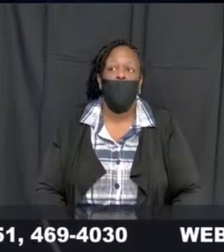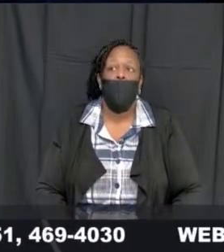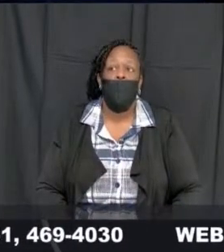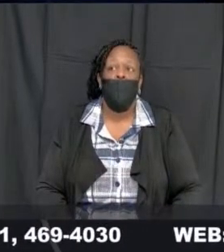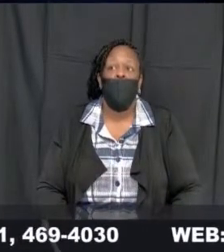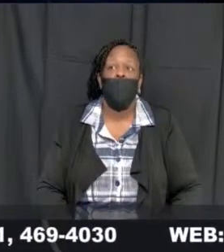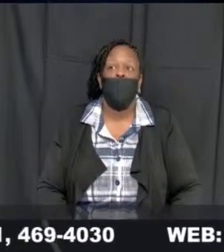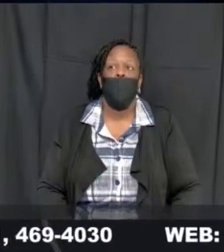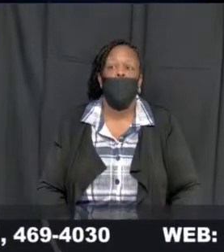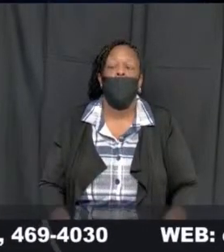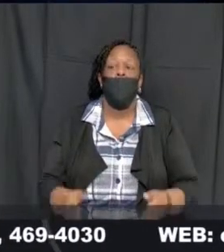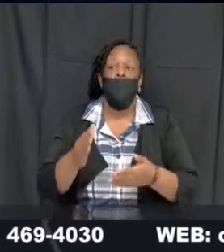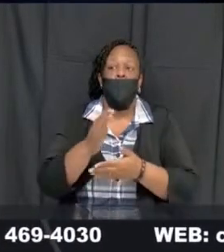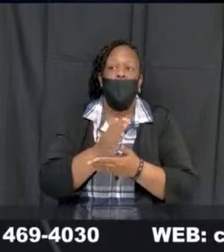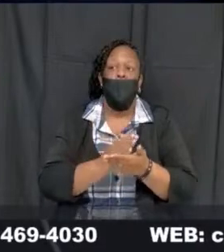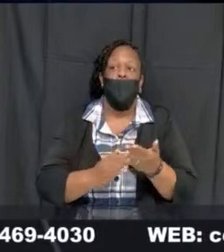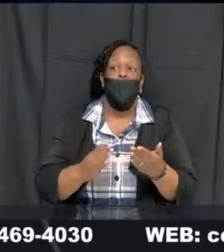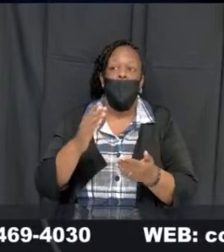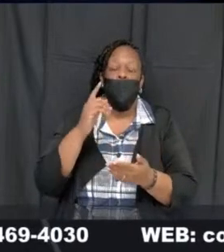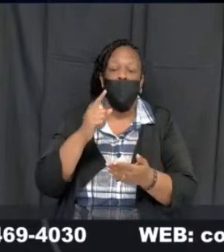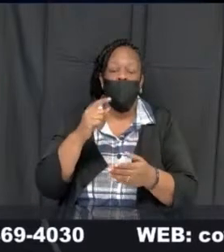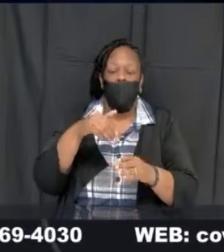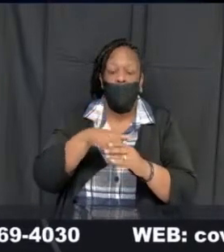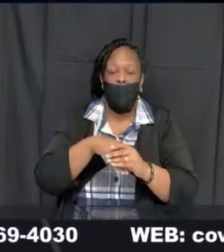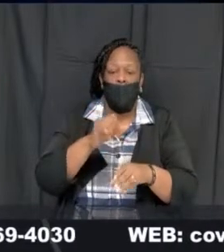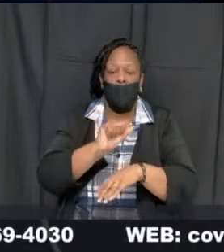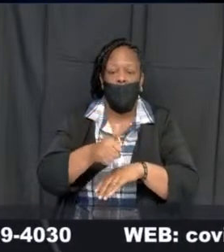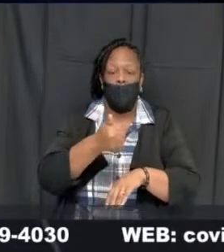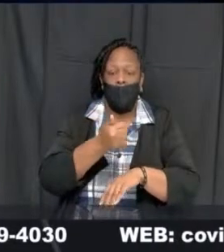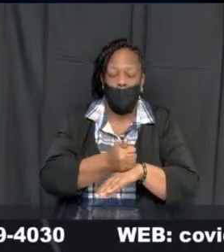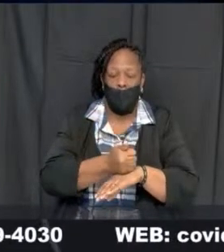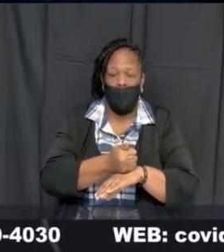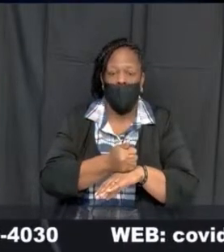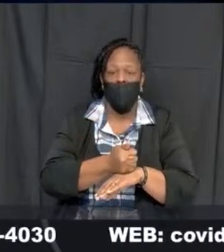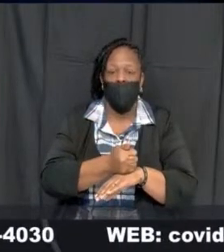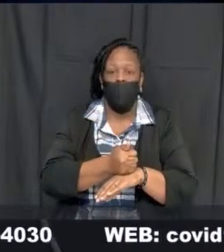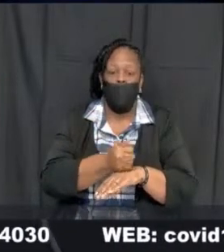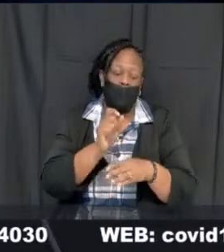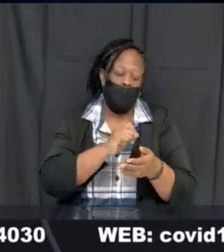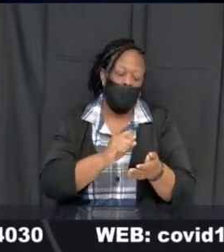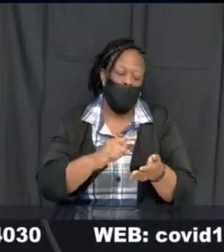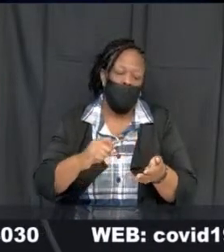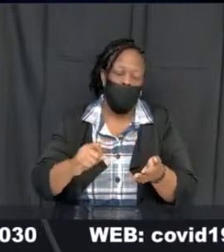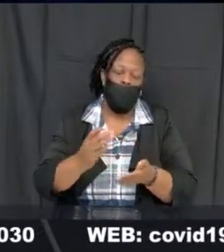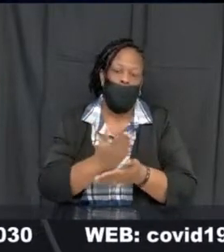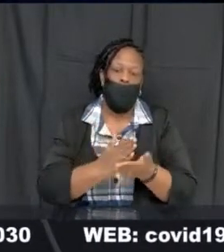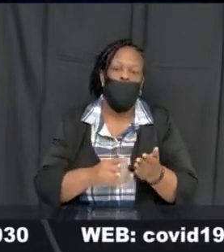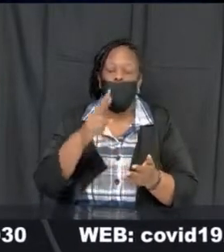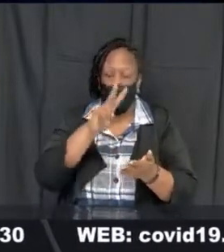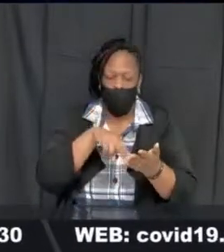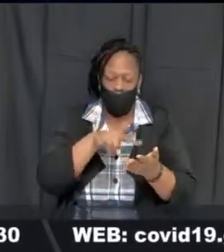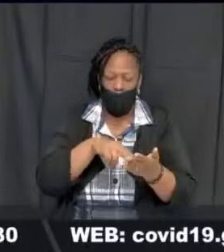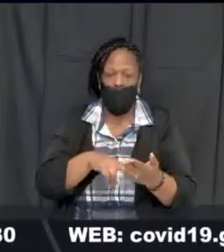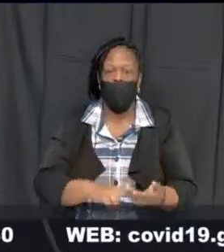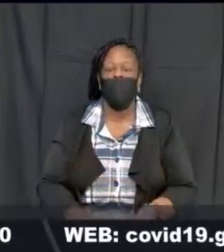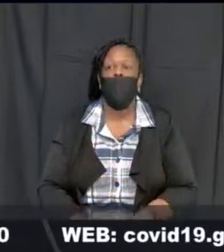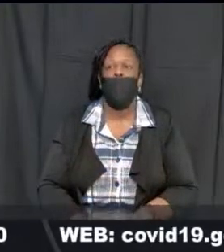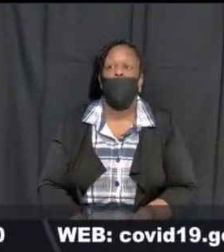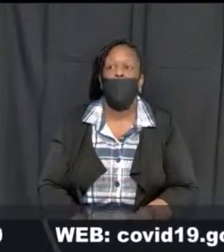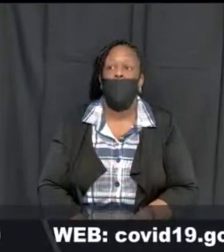Ronald Sanders, the ambassador of Antigua and Barbuda to the United States and the OAS. And he says in an